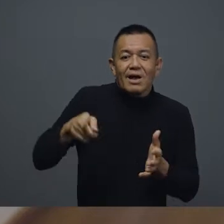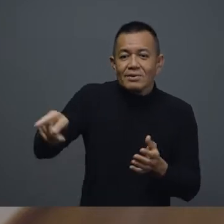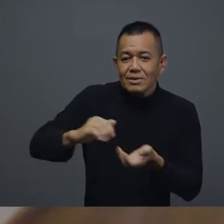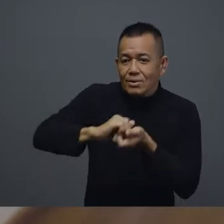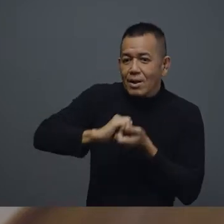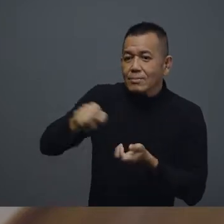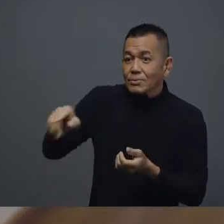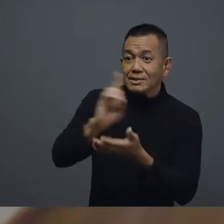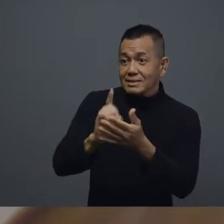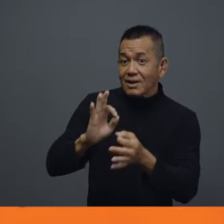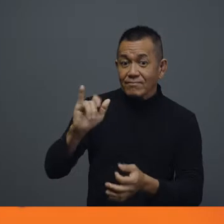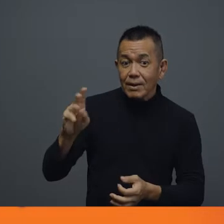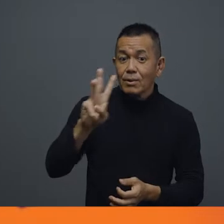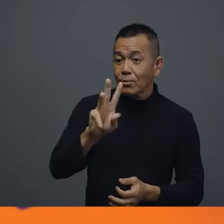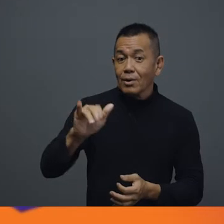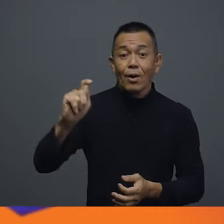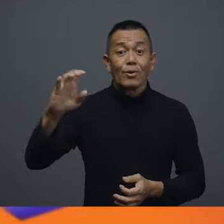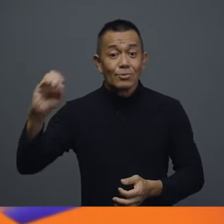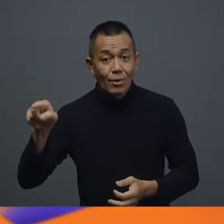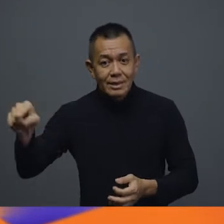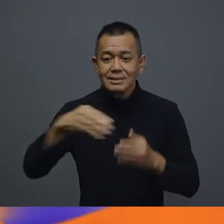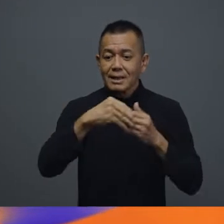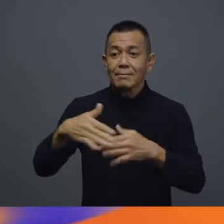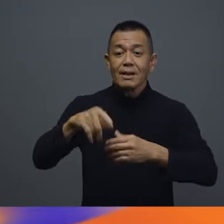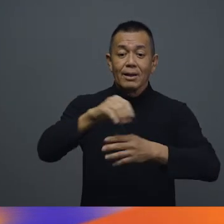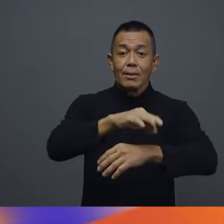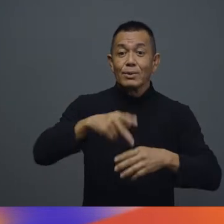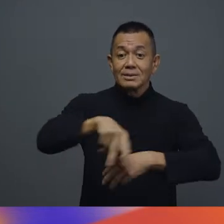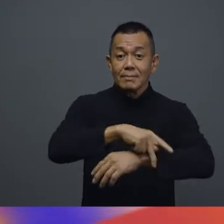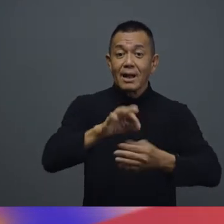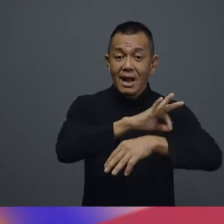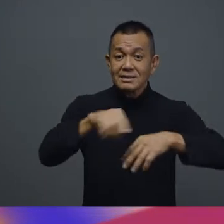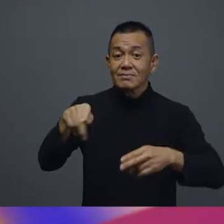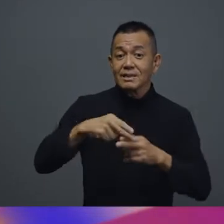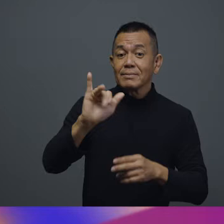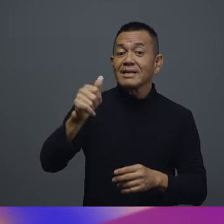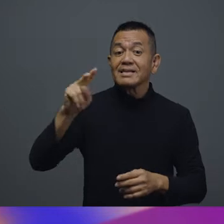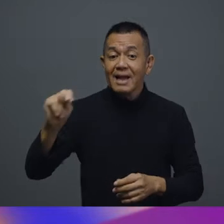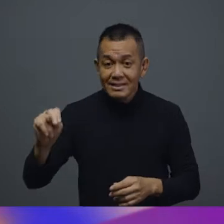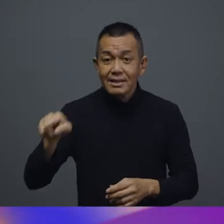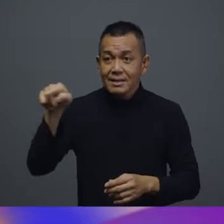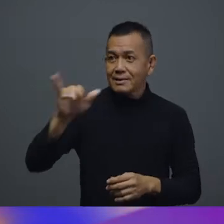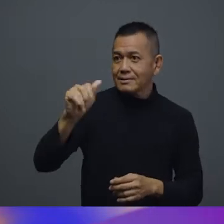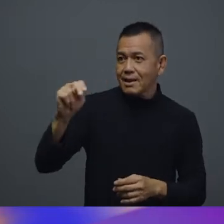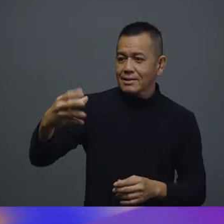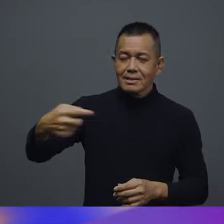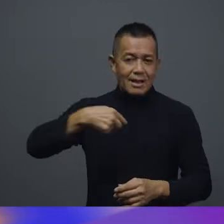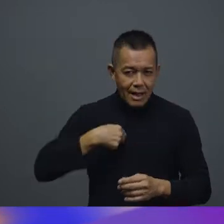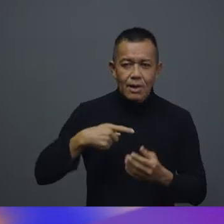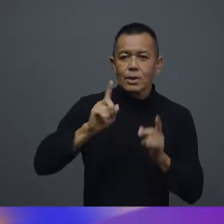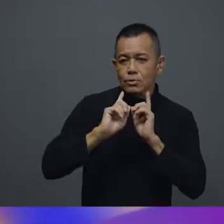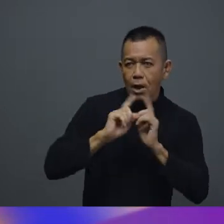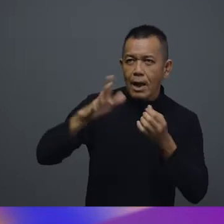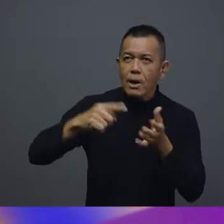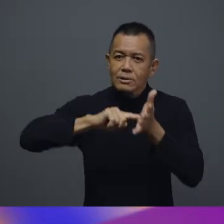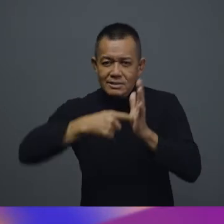without my collaborator, which is the design firm Rito, and it's led by the principal architect, Jan Forlan. Jan and I